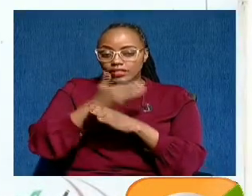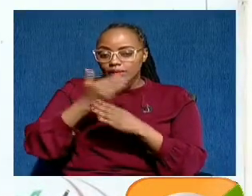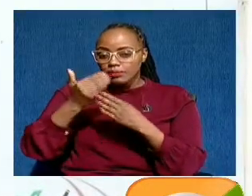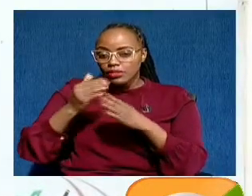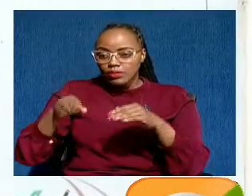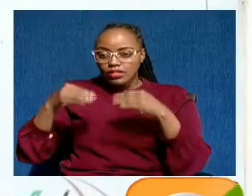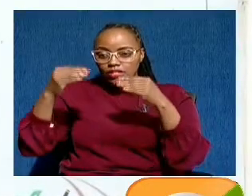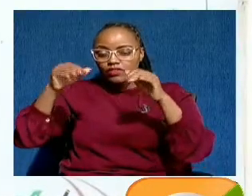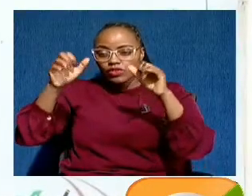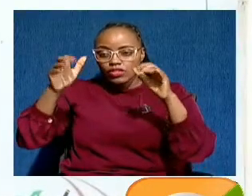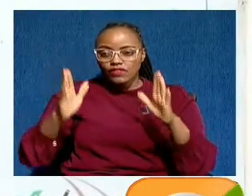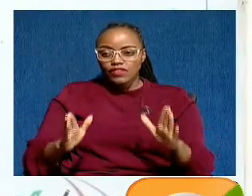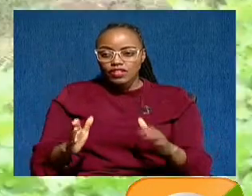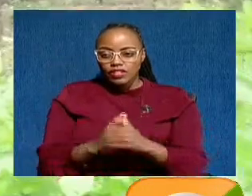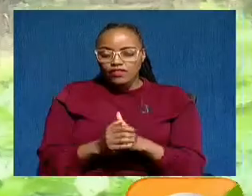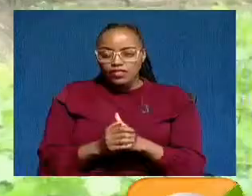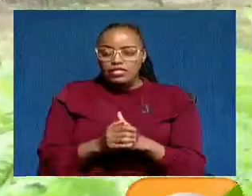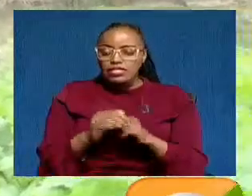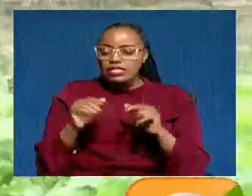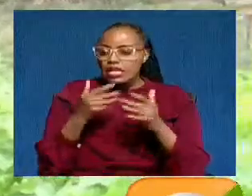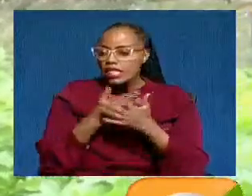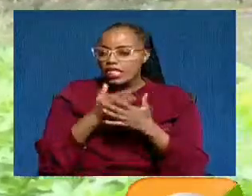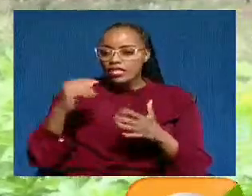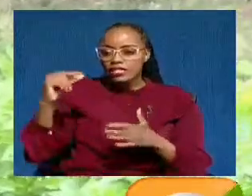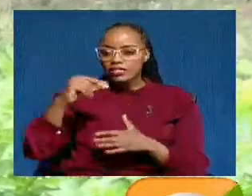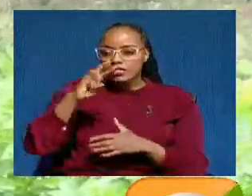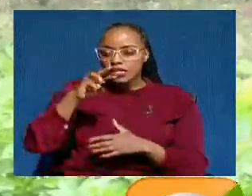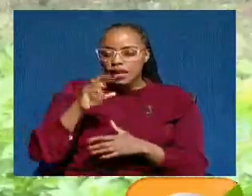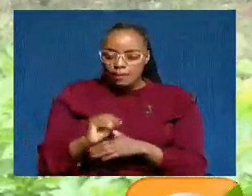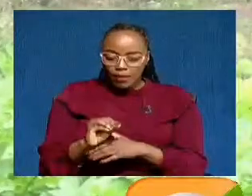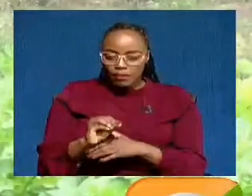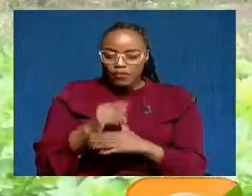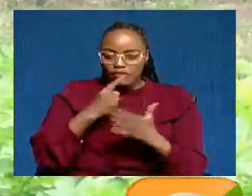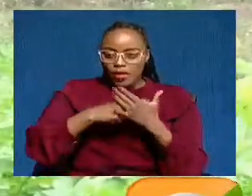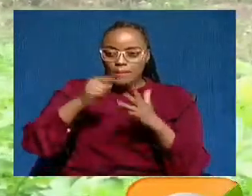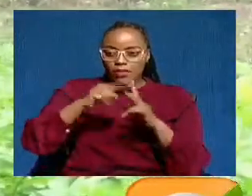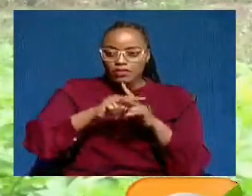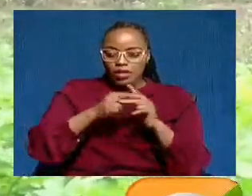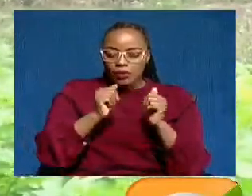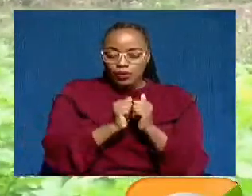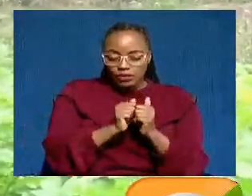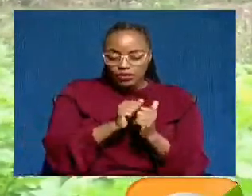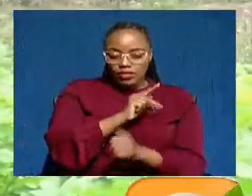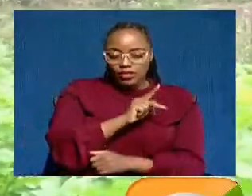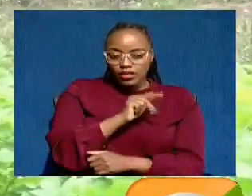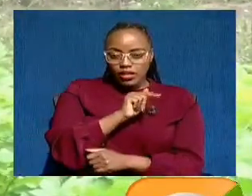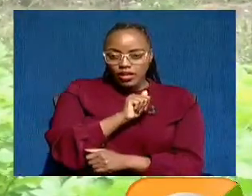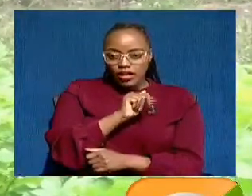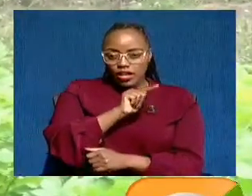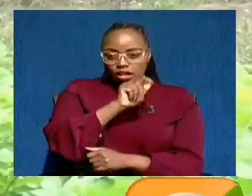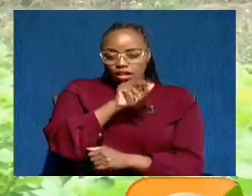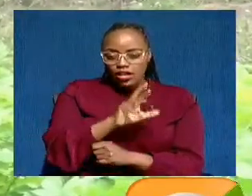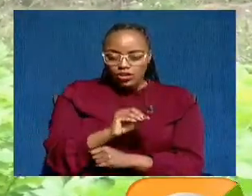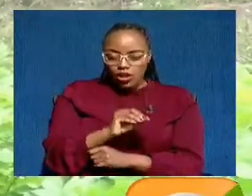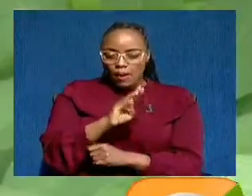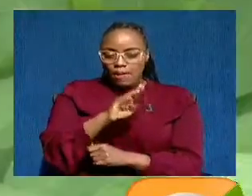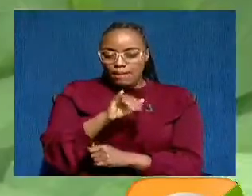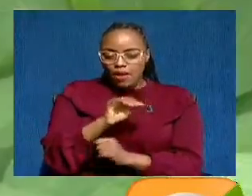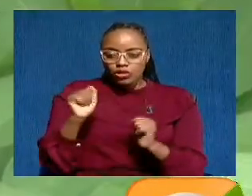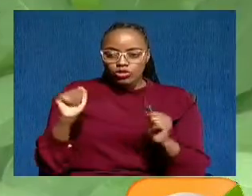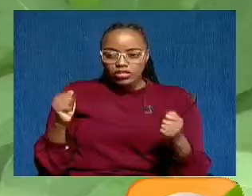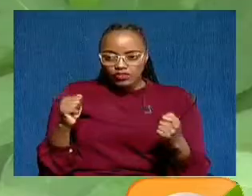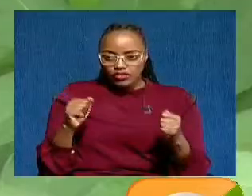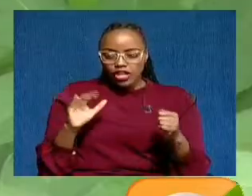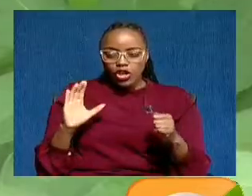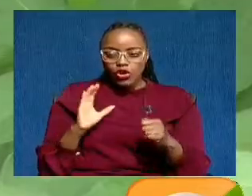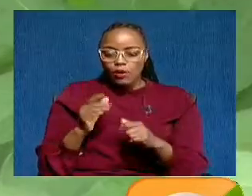farmers. Like any genetically modified crop, approval starts with KALRO's Institutional Biosafety Committee,